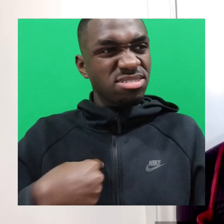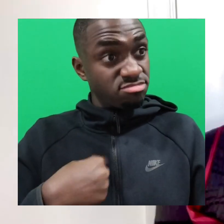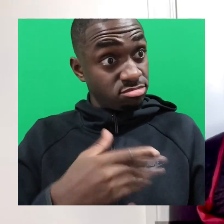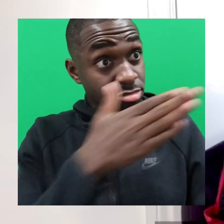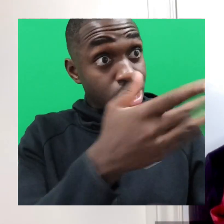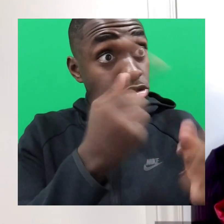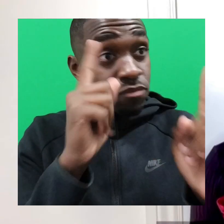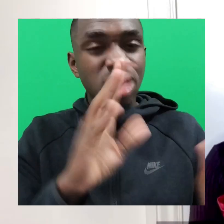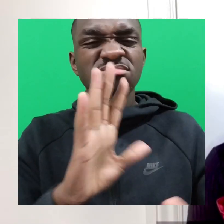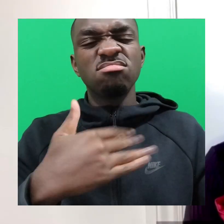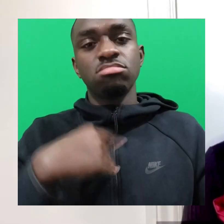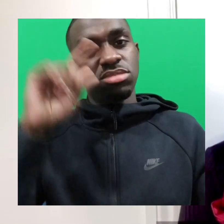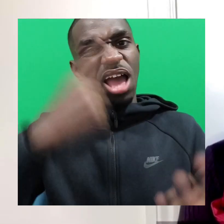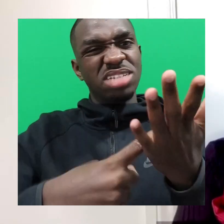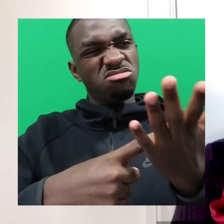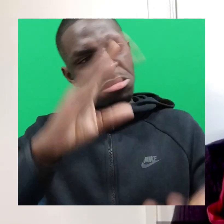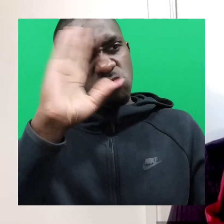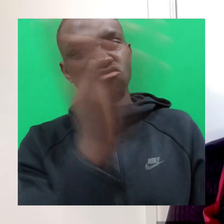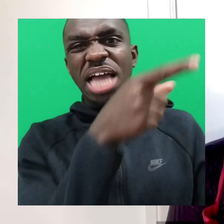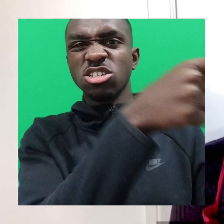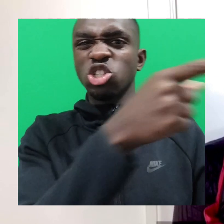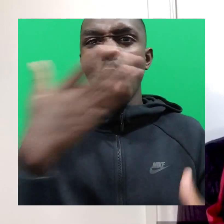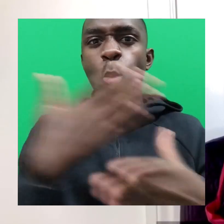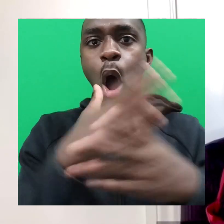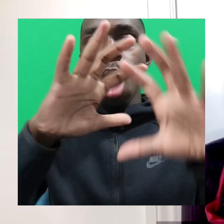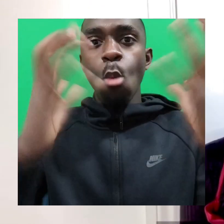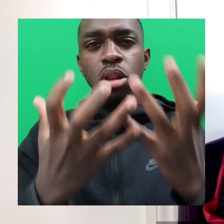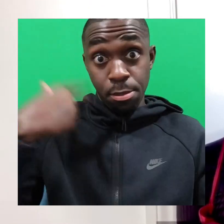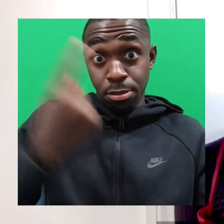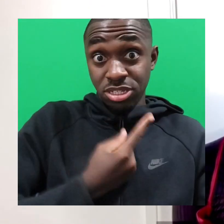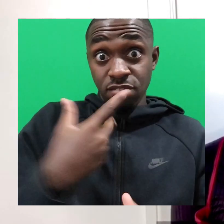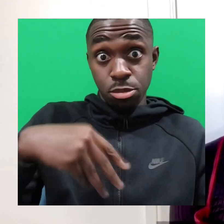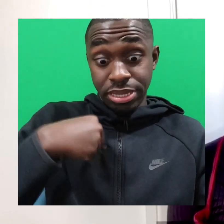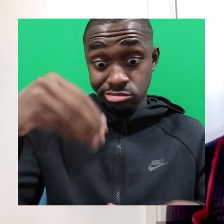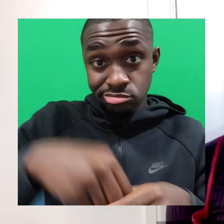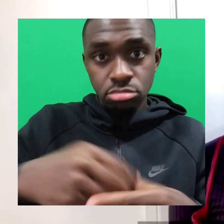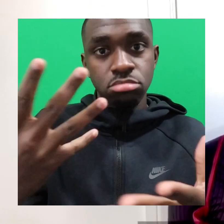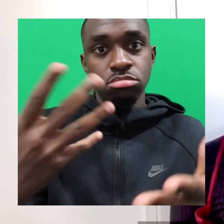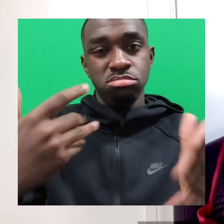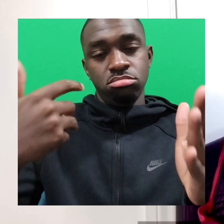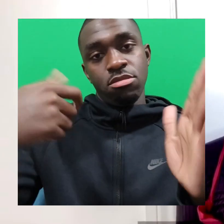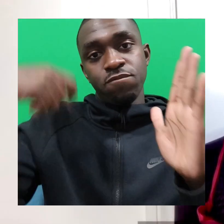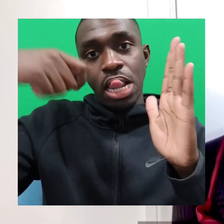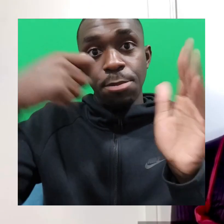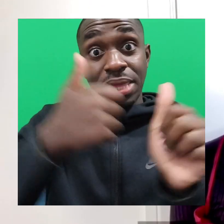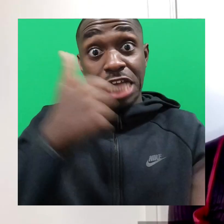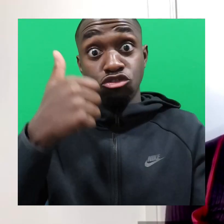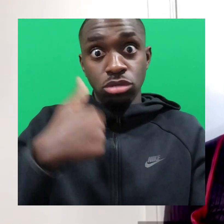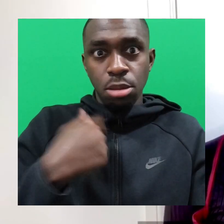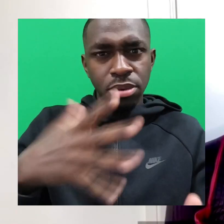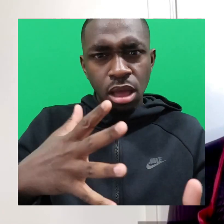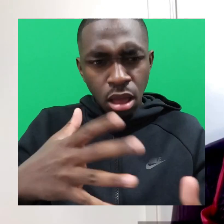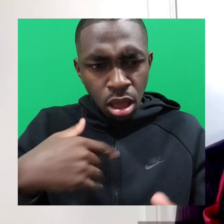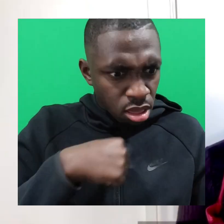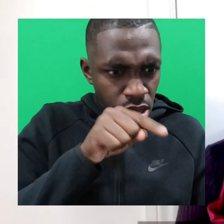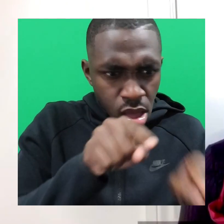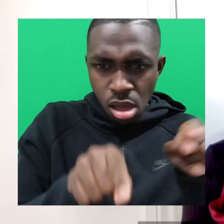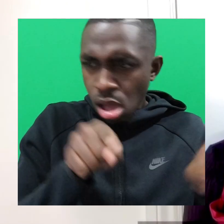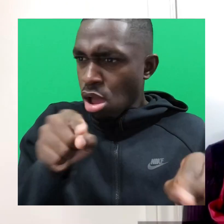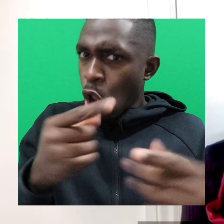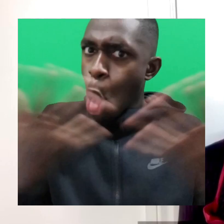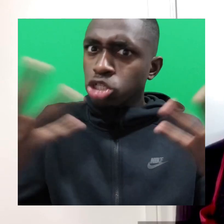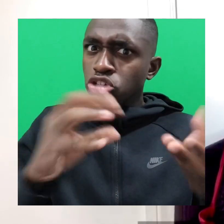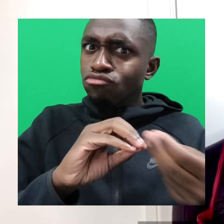engineering? So I didn't actually go to university. I don't actually have a degree. I went straight into the working world and